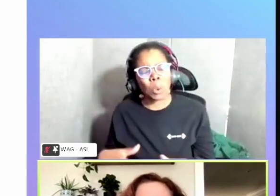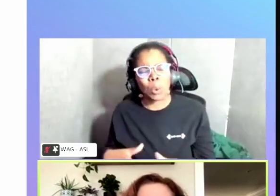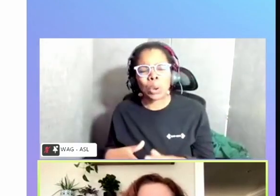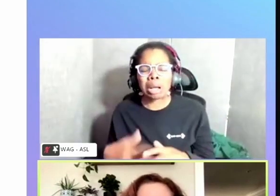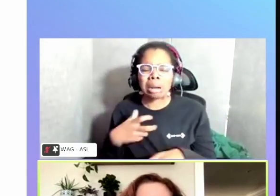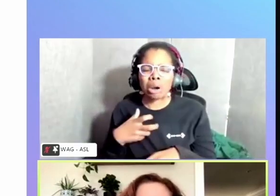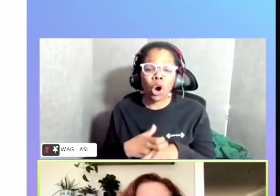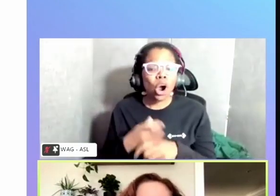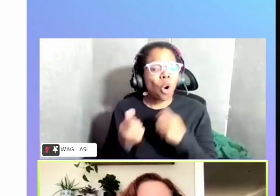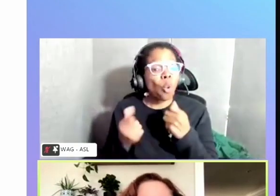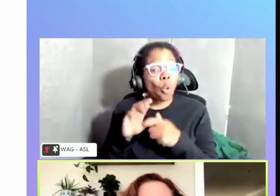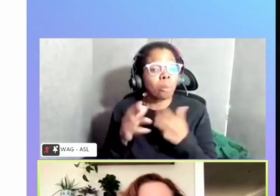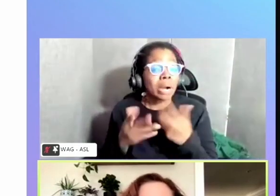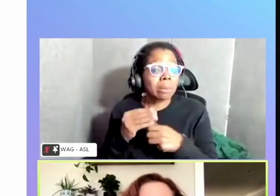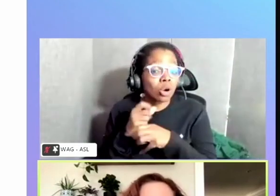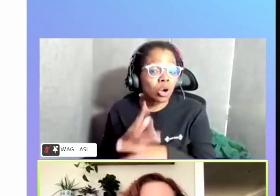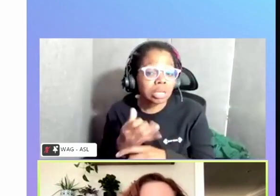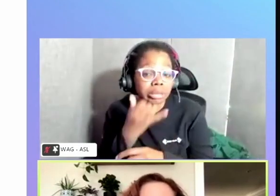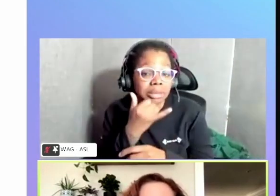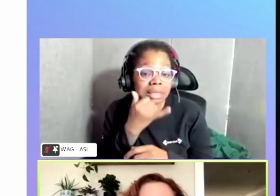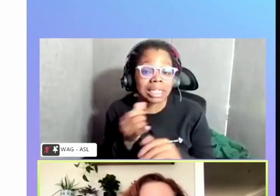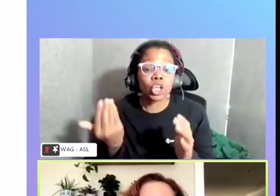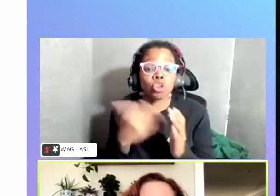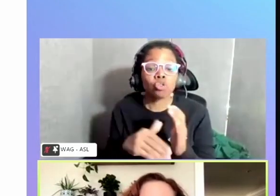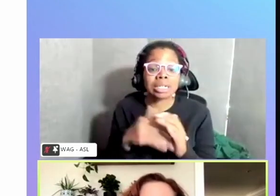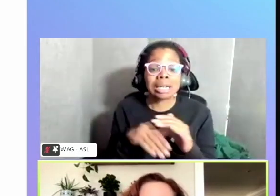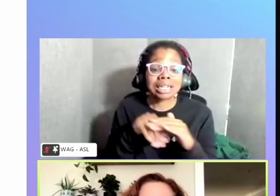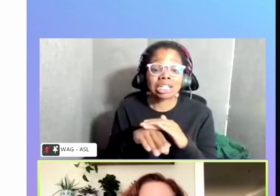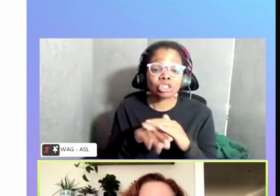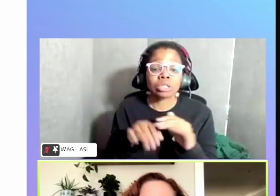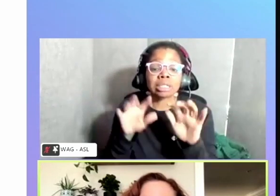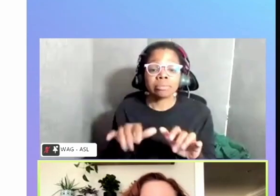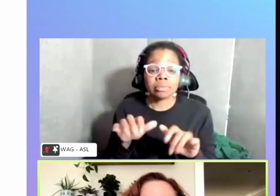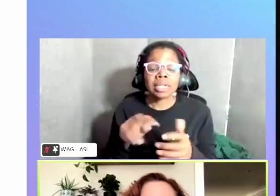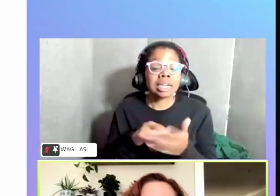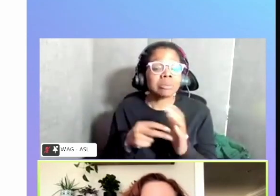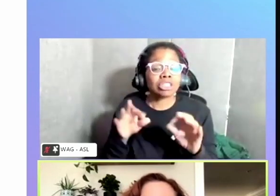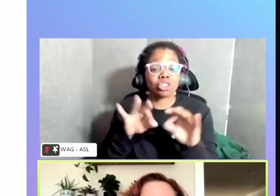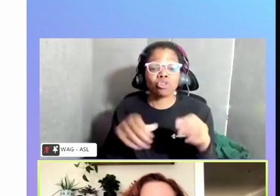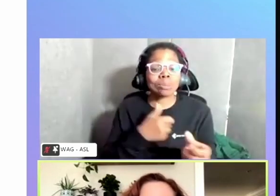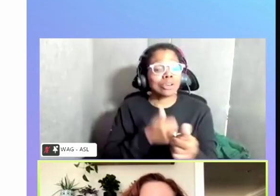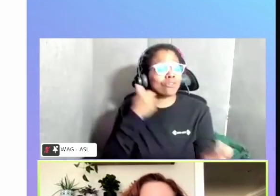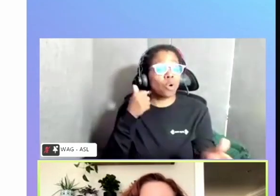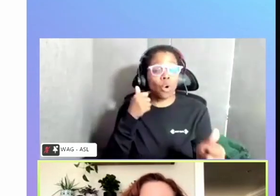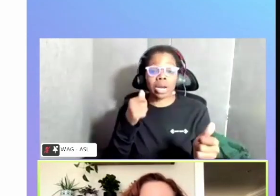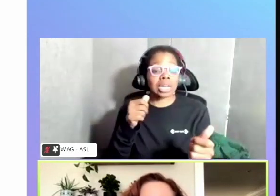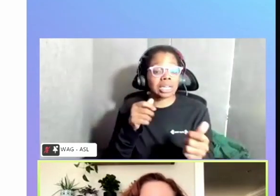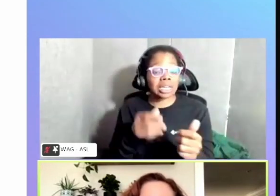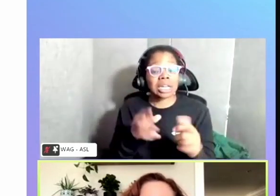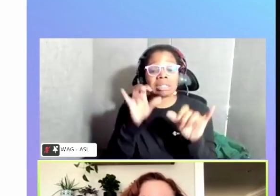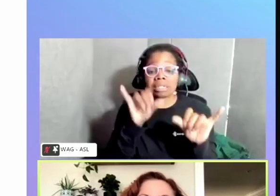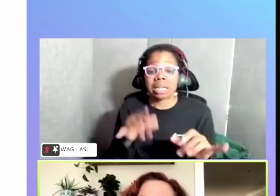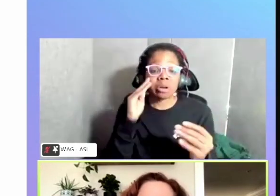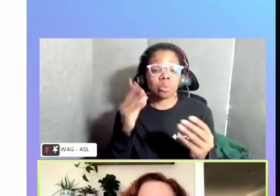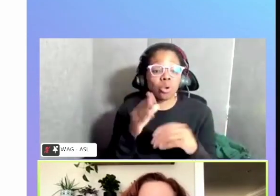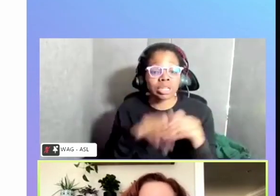to mistakes. Redundant entry requires that forms either avoid asking for the same information more than once